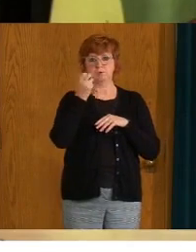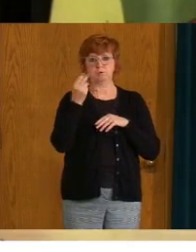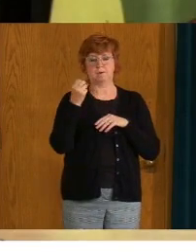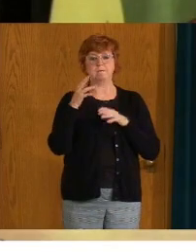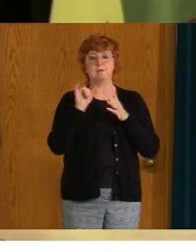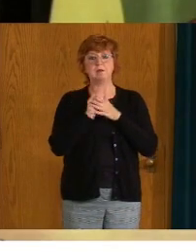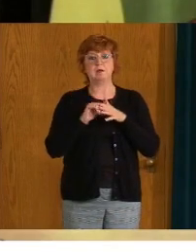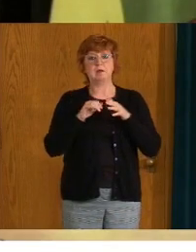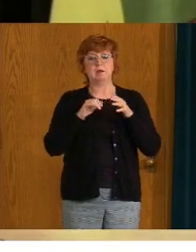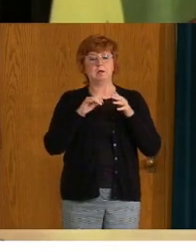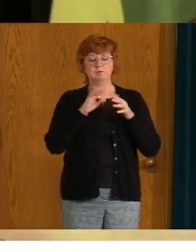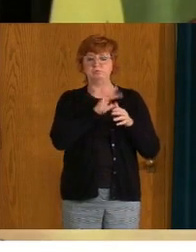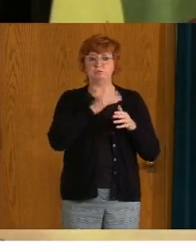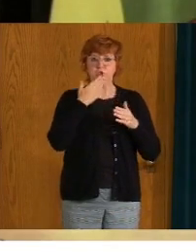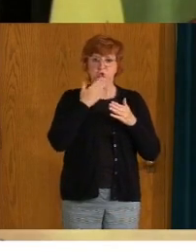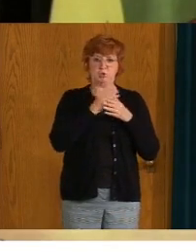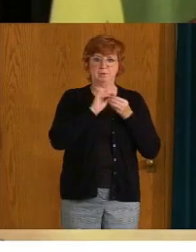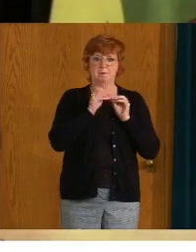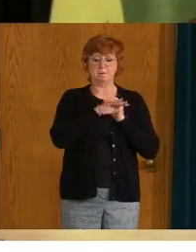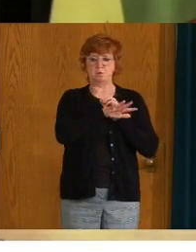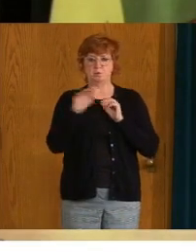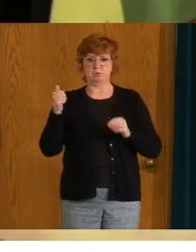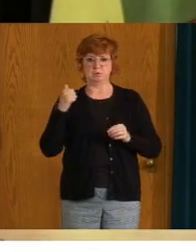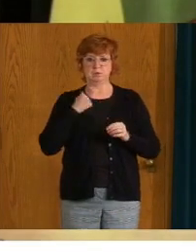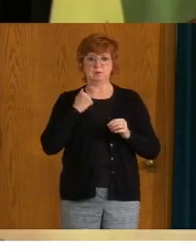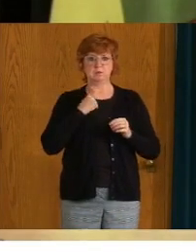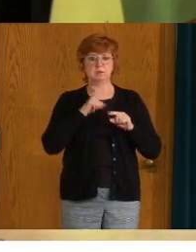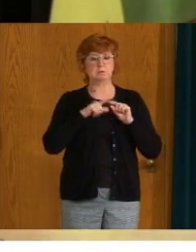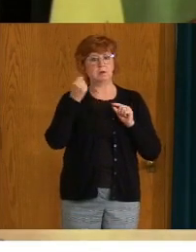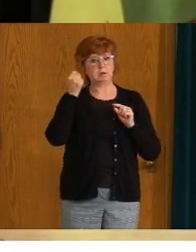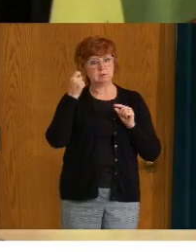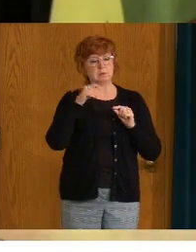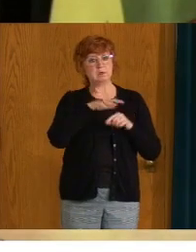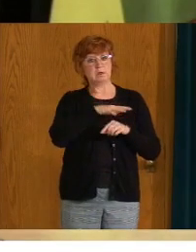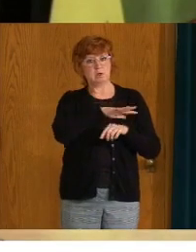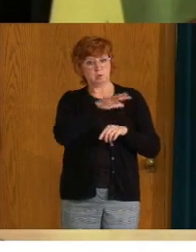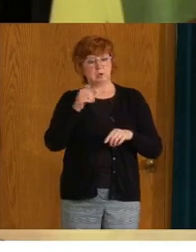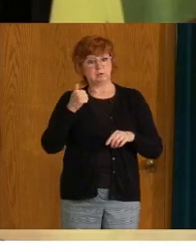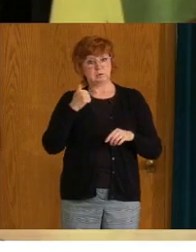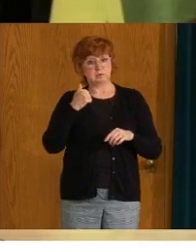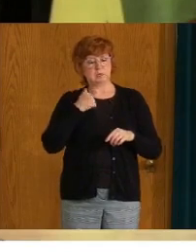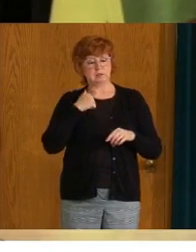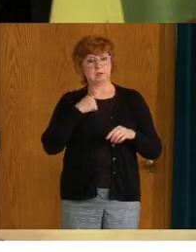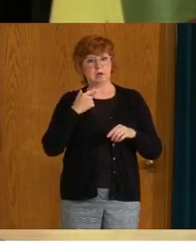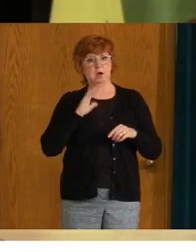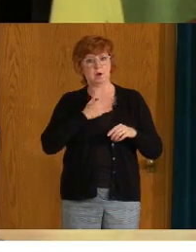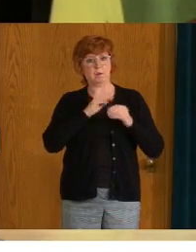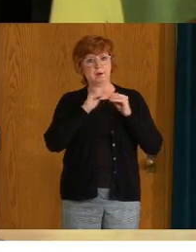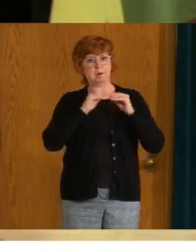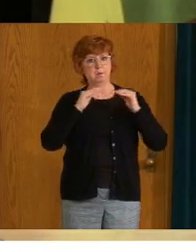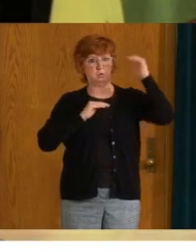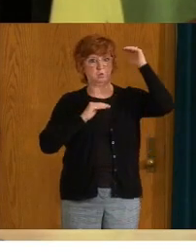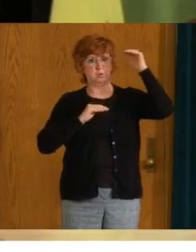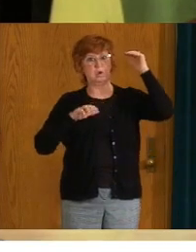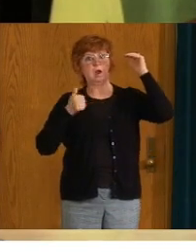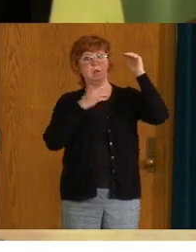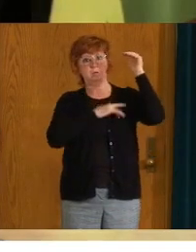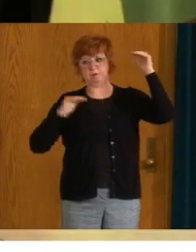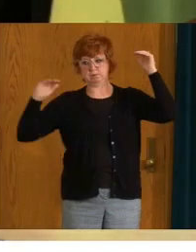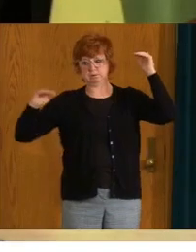number across Canada. In fact, it's the highest number of any province in the nation. On Thursday, the age is going to drop again